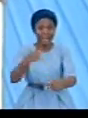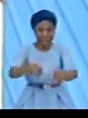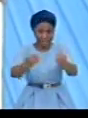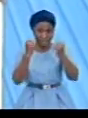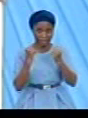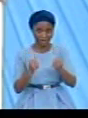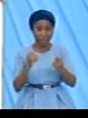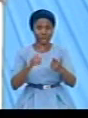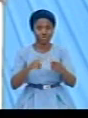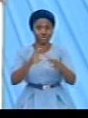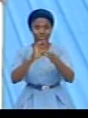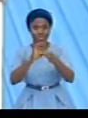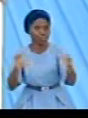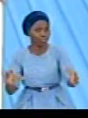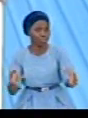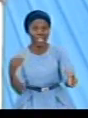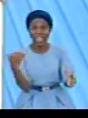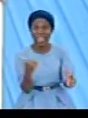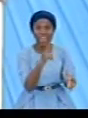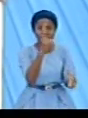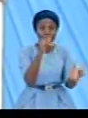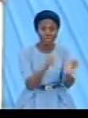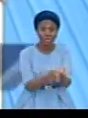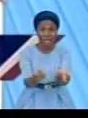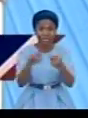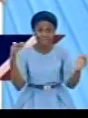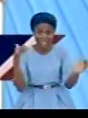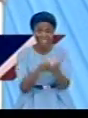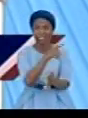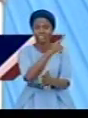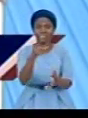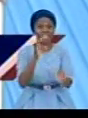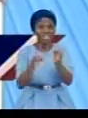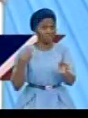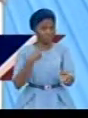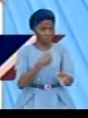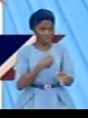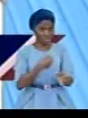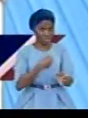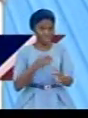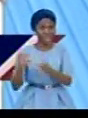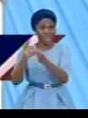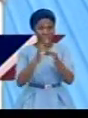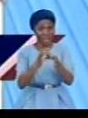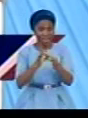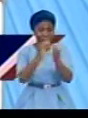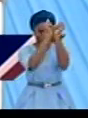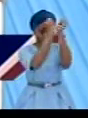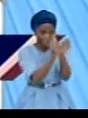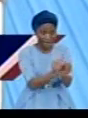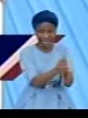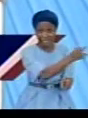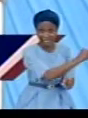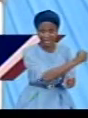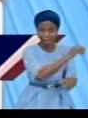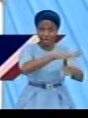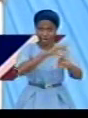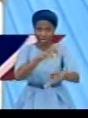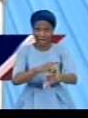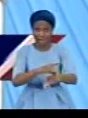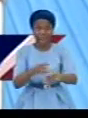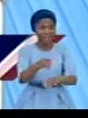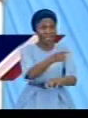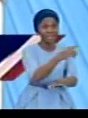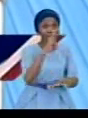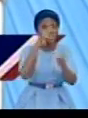your family, if we bind them on earth, they are bound in heaven. Yeah. If we lose and release the blessing